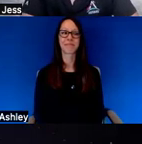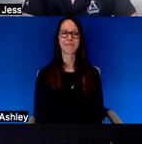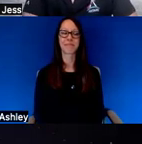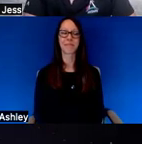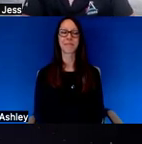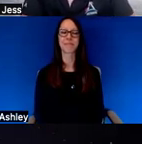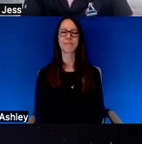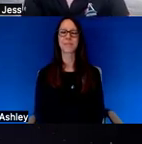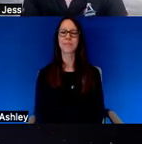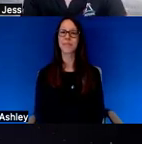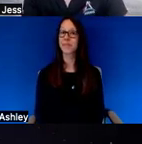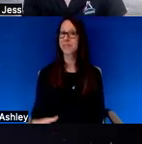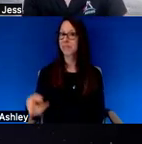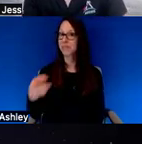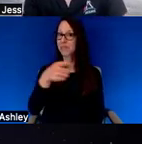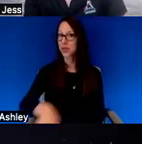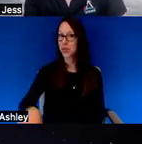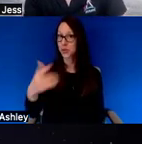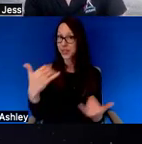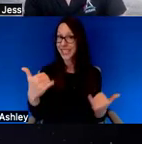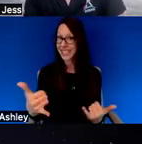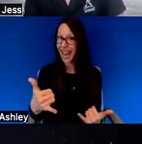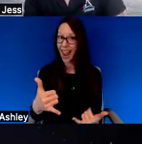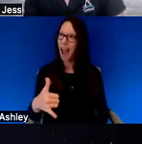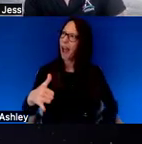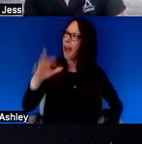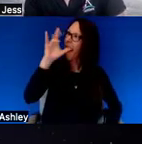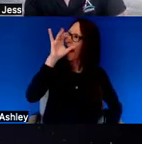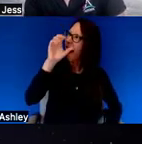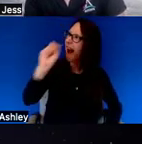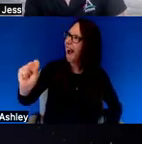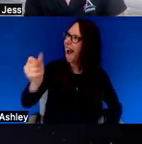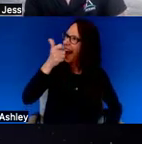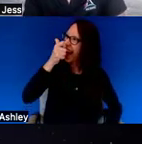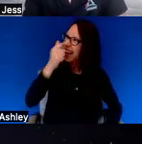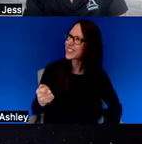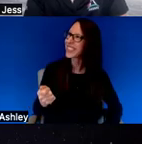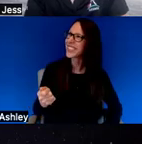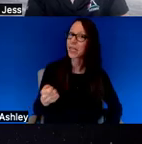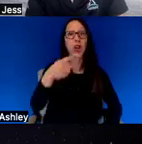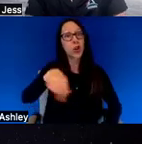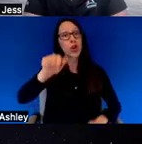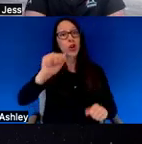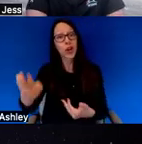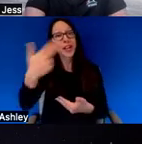Now, if this interested any of you guys, there's actually some ways that you guys can participate and be